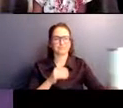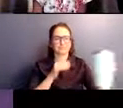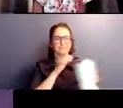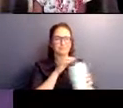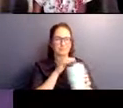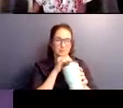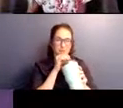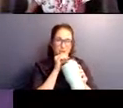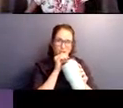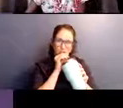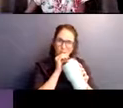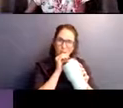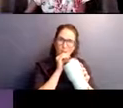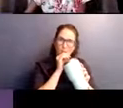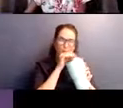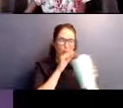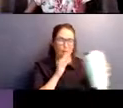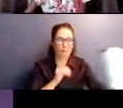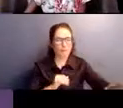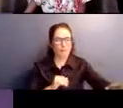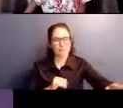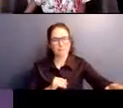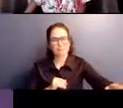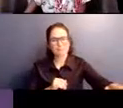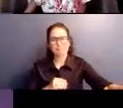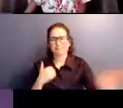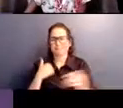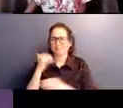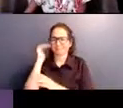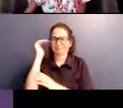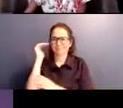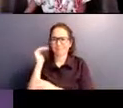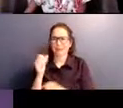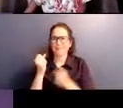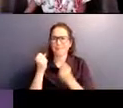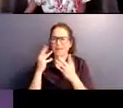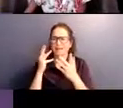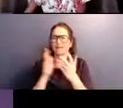There are lots more adaptive movements listed here.